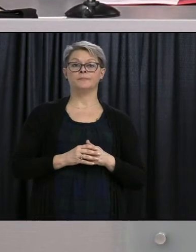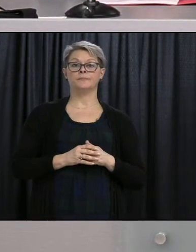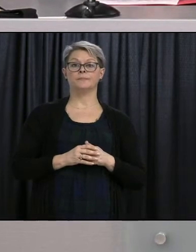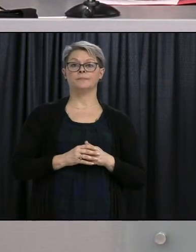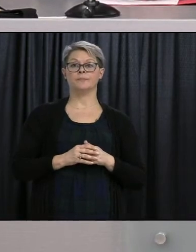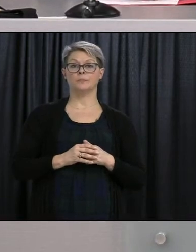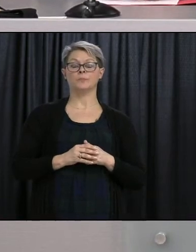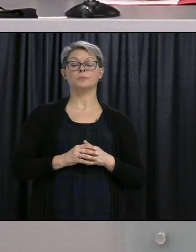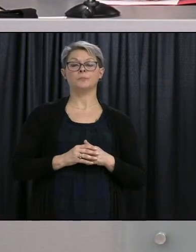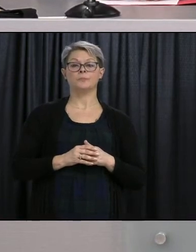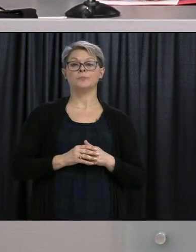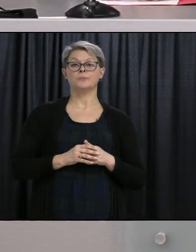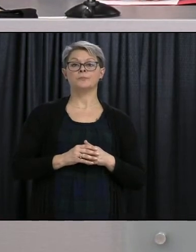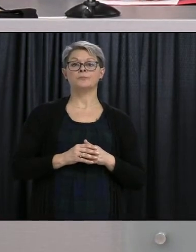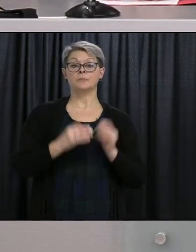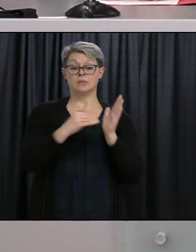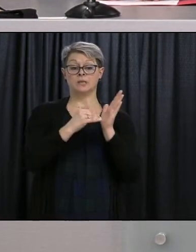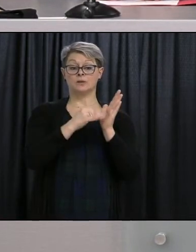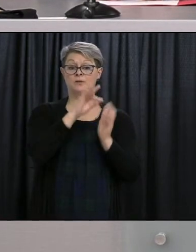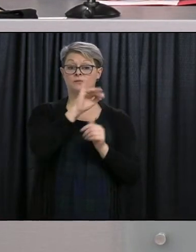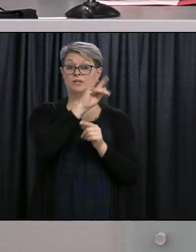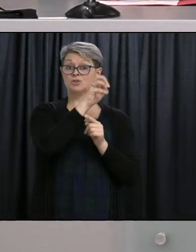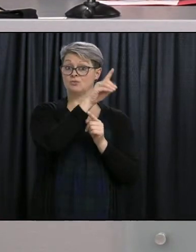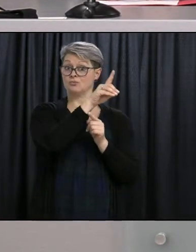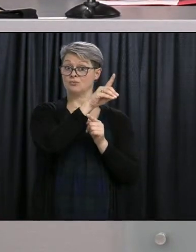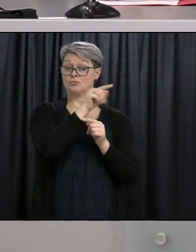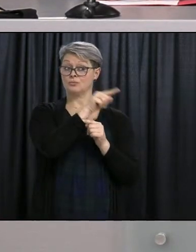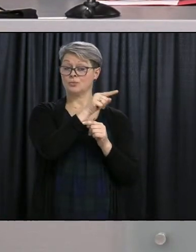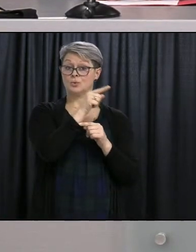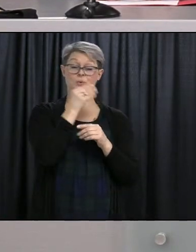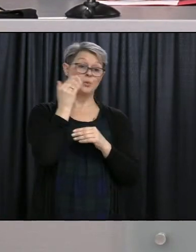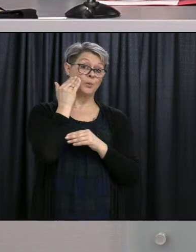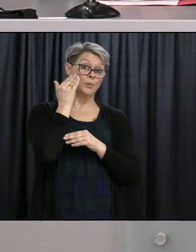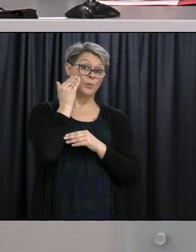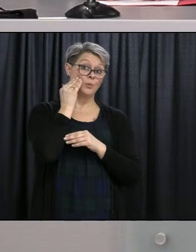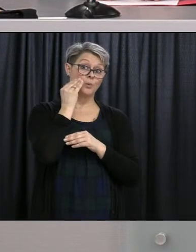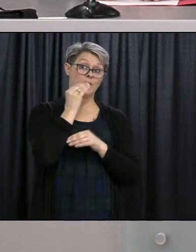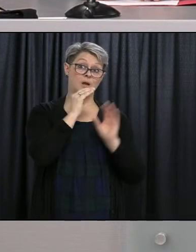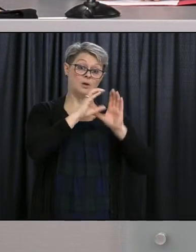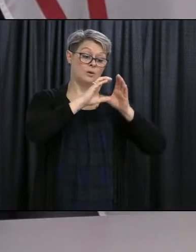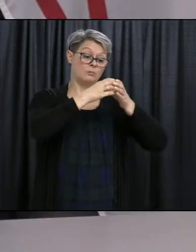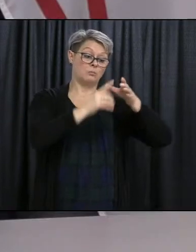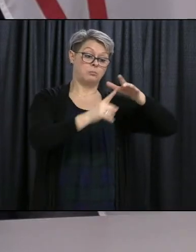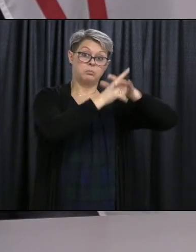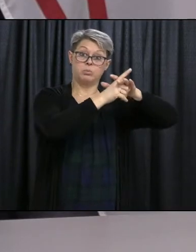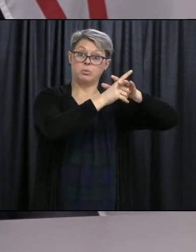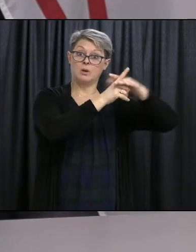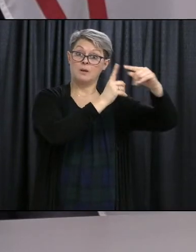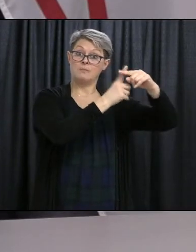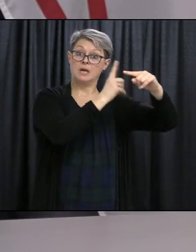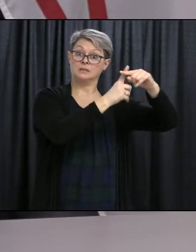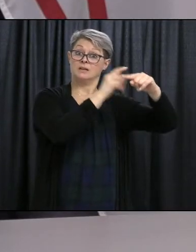Just one. Dr. Fitzgerald, are you aware of a cluster of any sort in the Clarenville area?